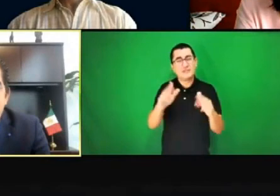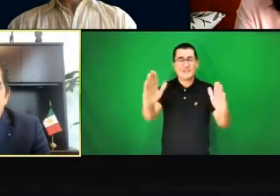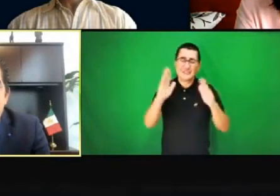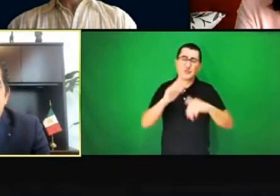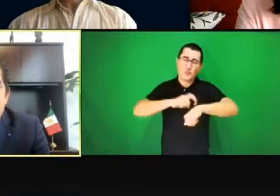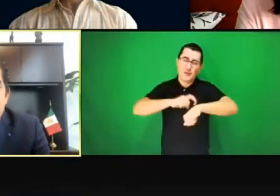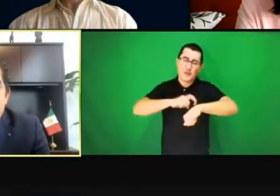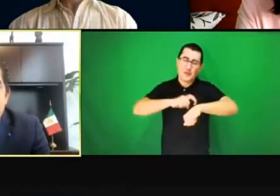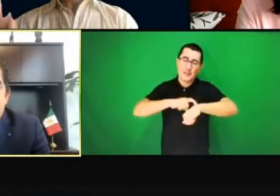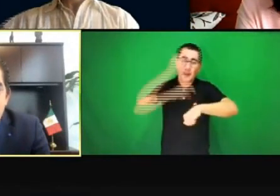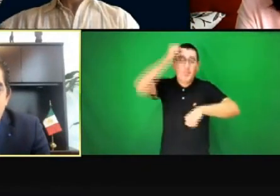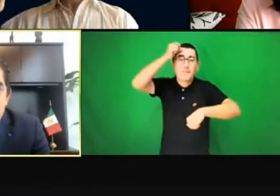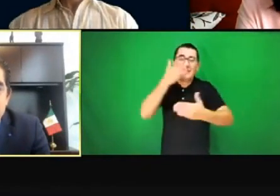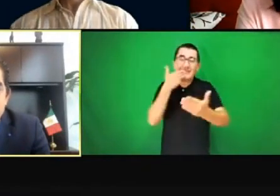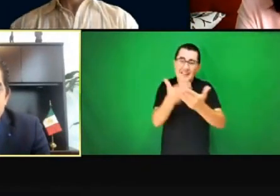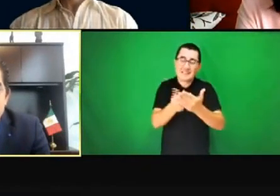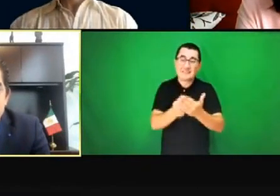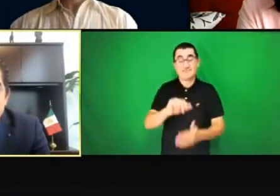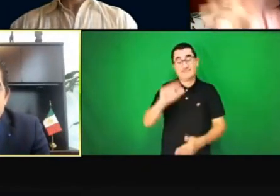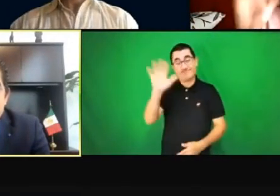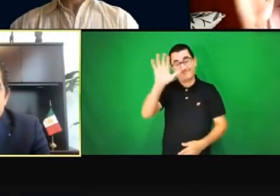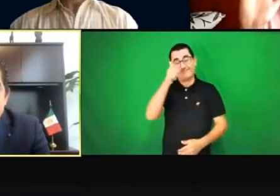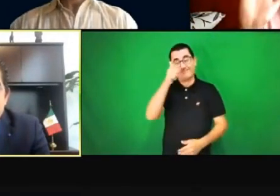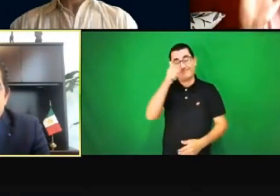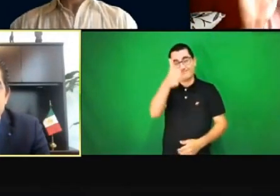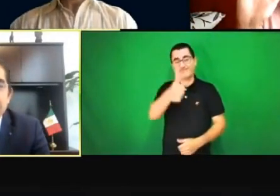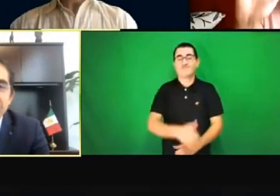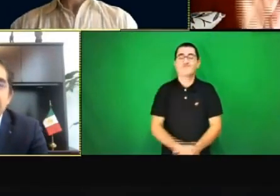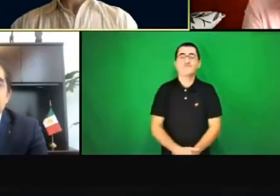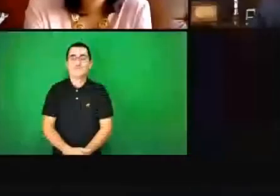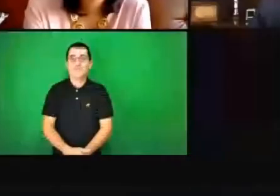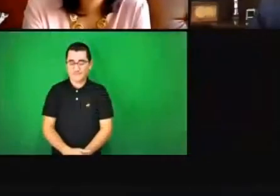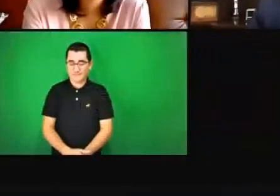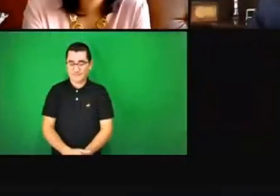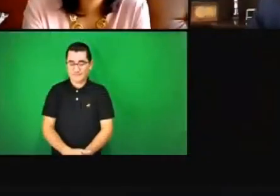very kind of you for being so understanding with time. Bye-bye and see you soon.